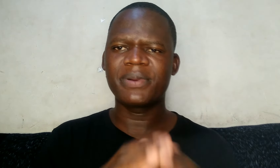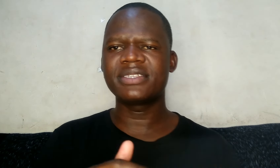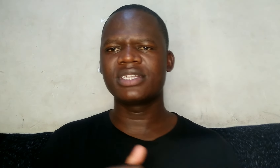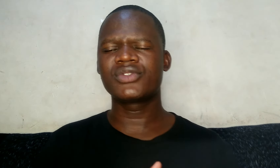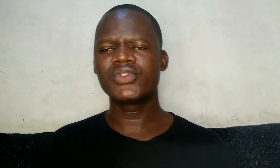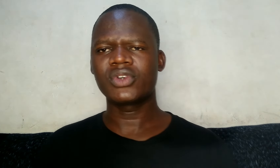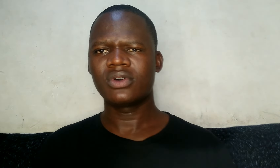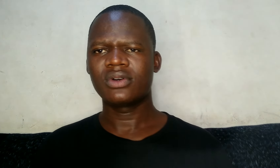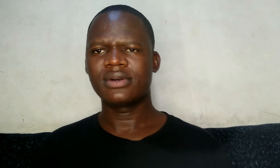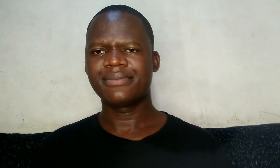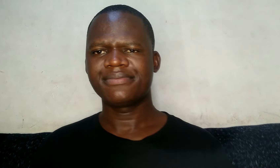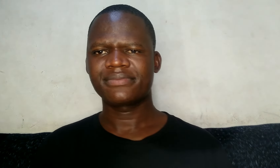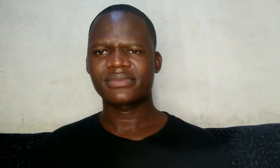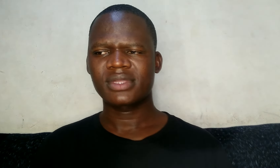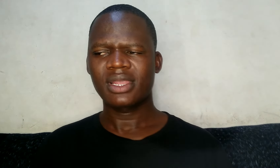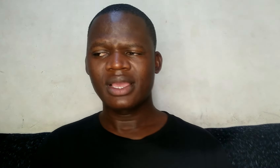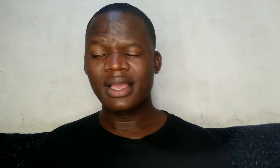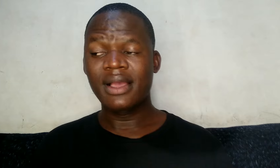pleading with President Ruto